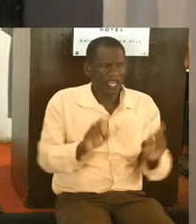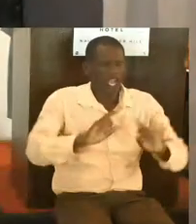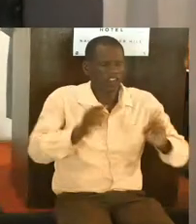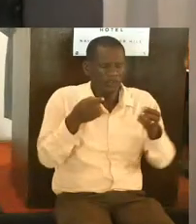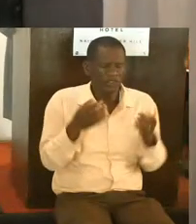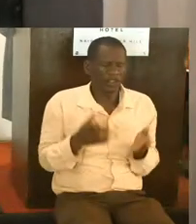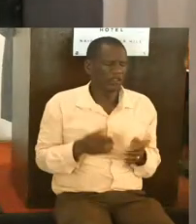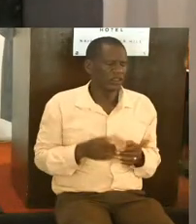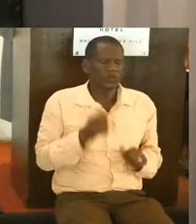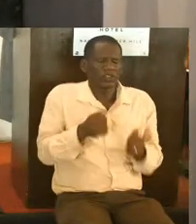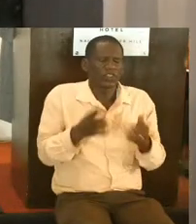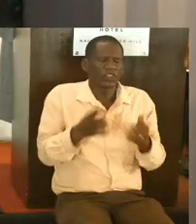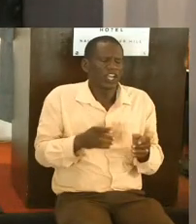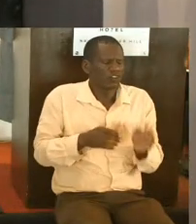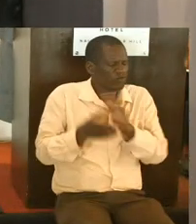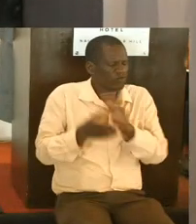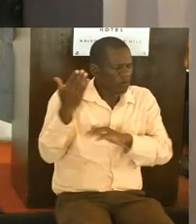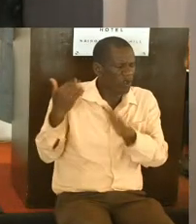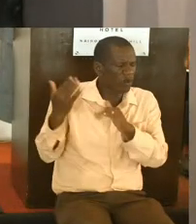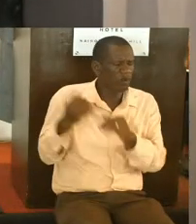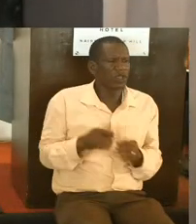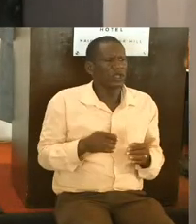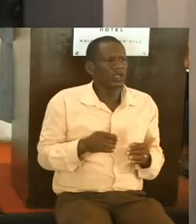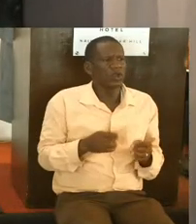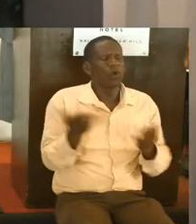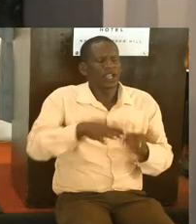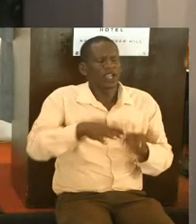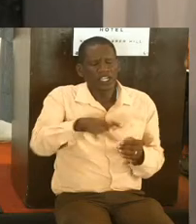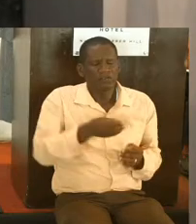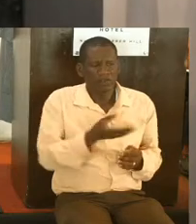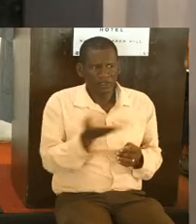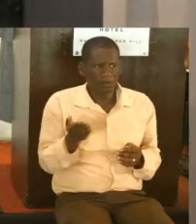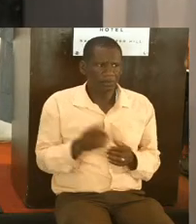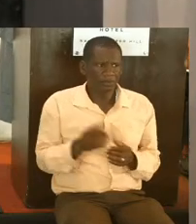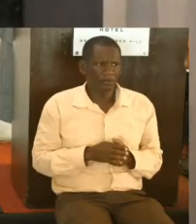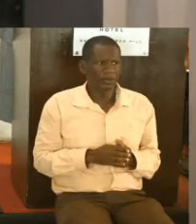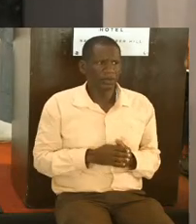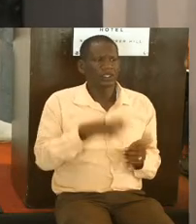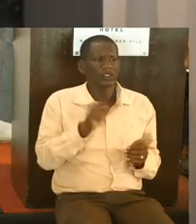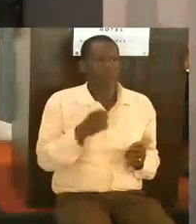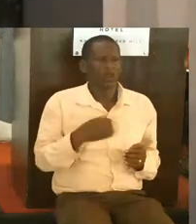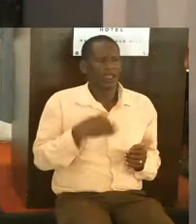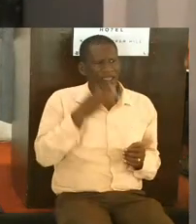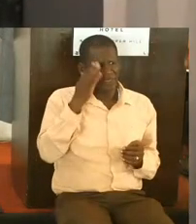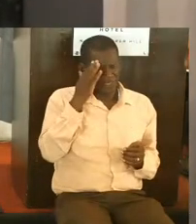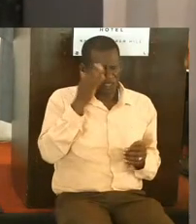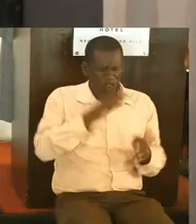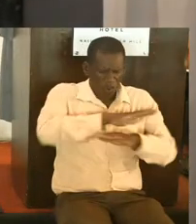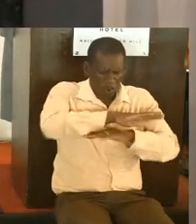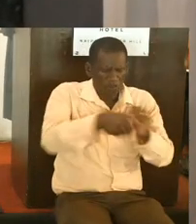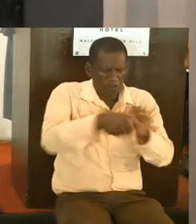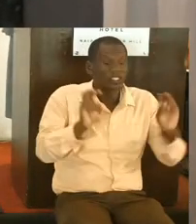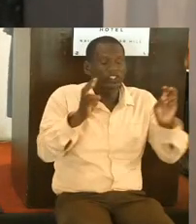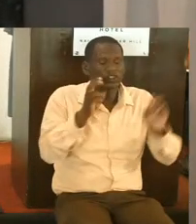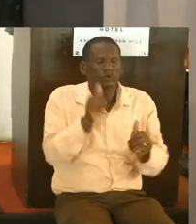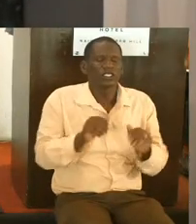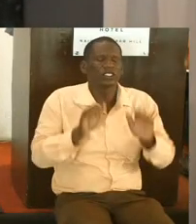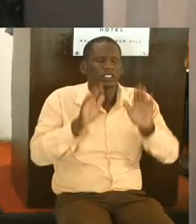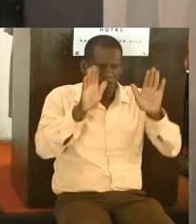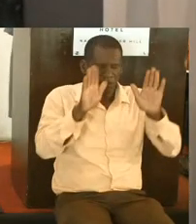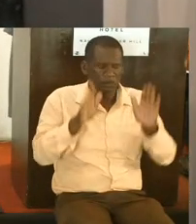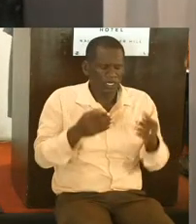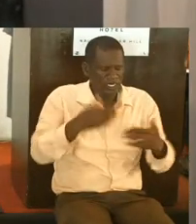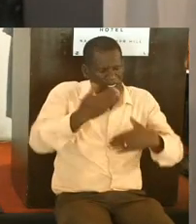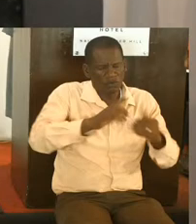indigenous and she's been asking where do I find them so I think these are all issues that are very much